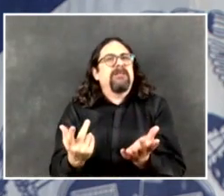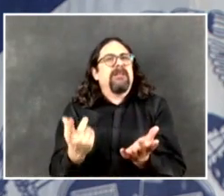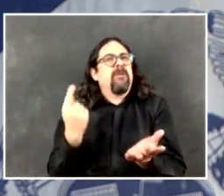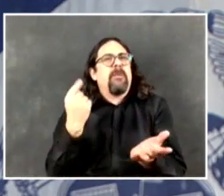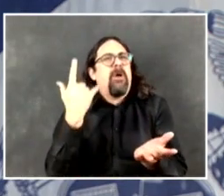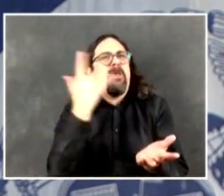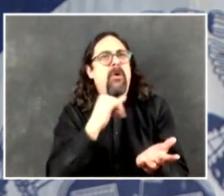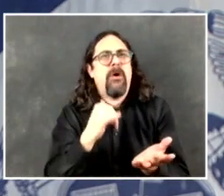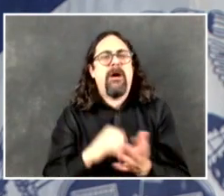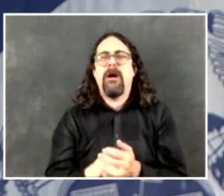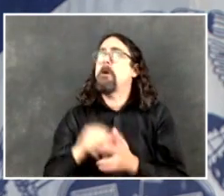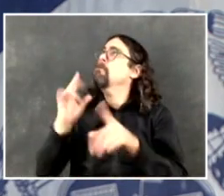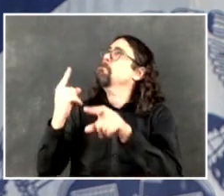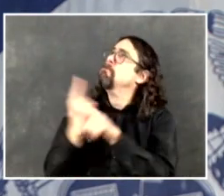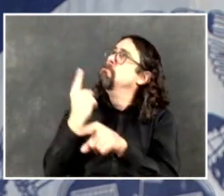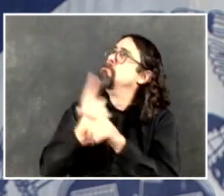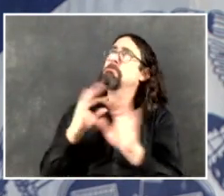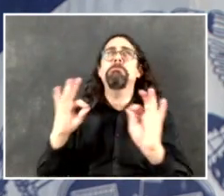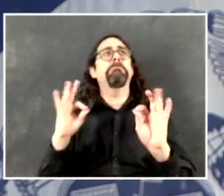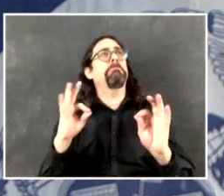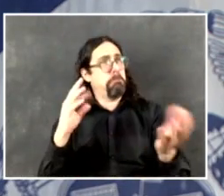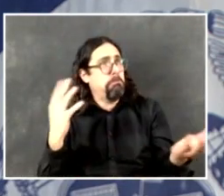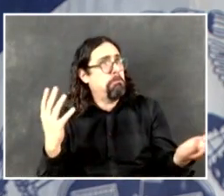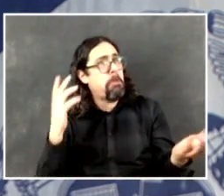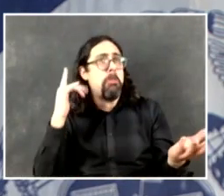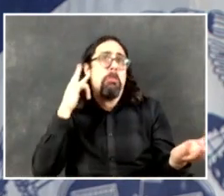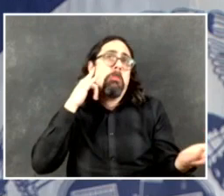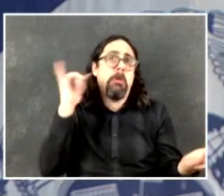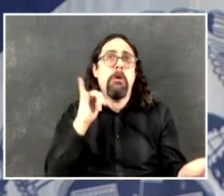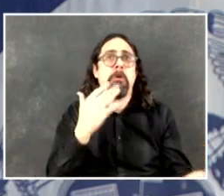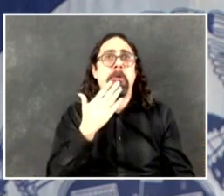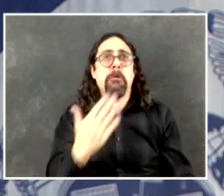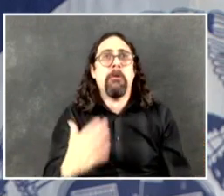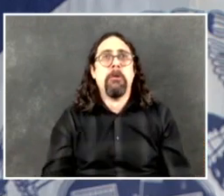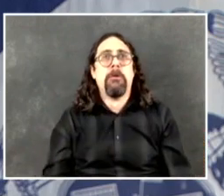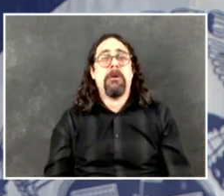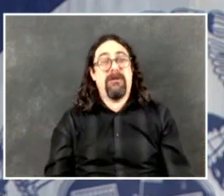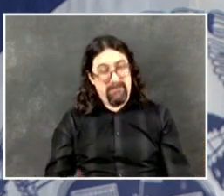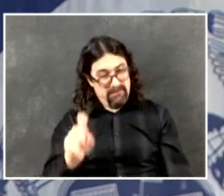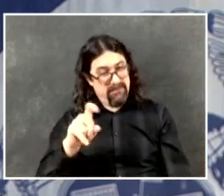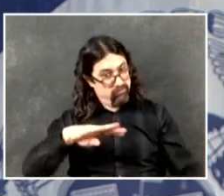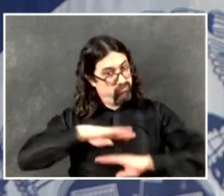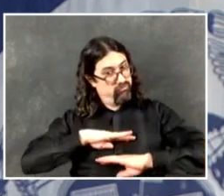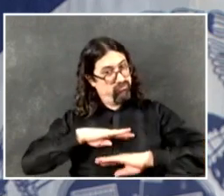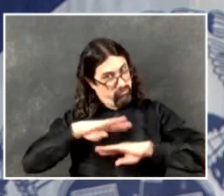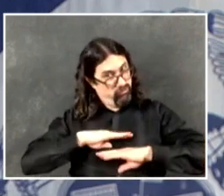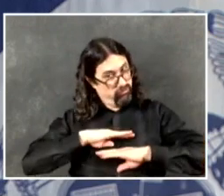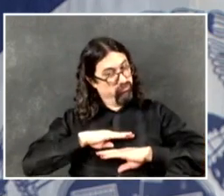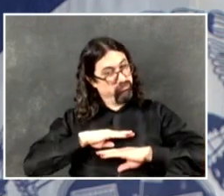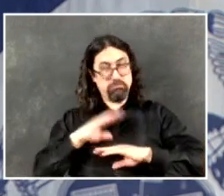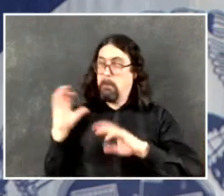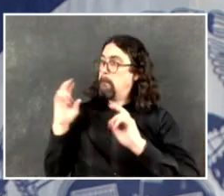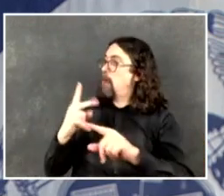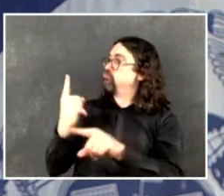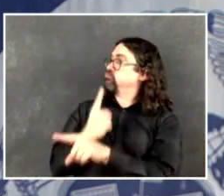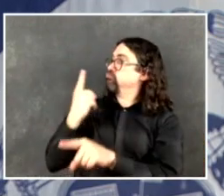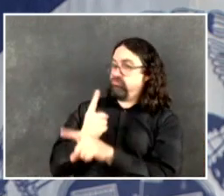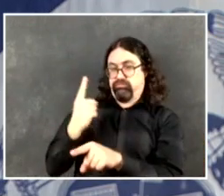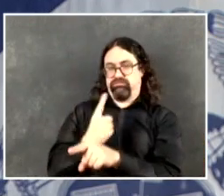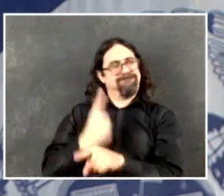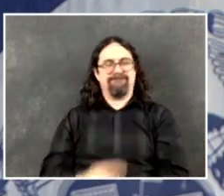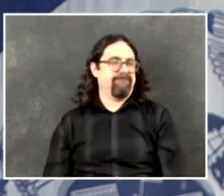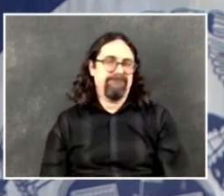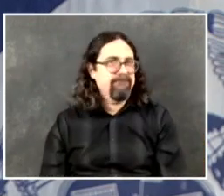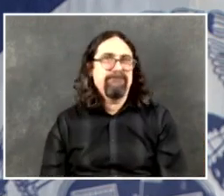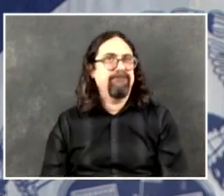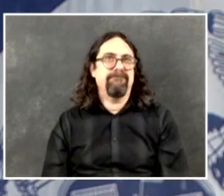future. Normal could be interpreted as the status quo we knew before the coronavirus. That's not the normal